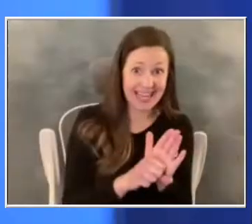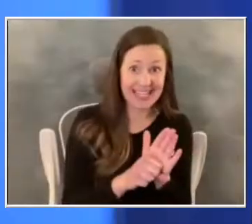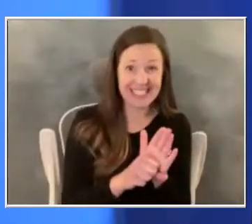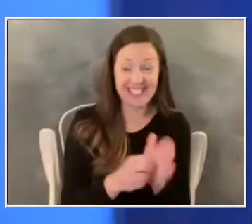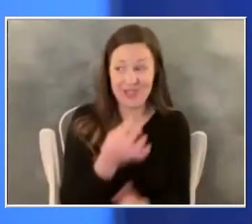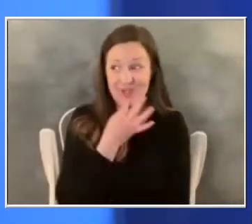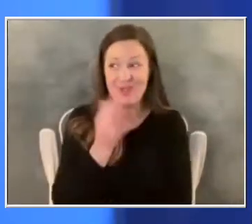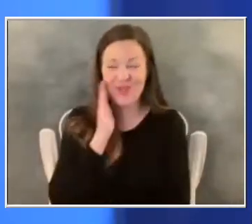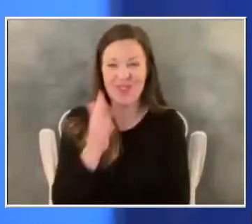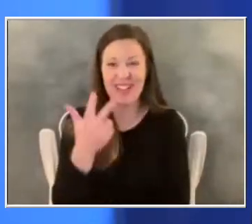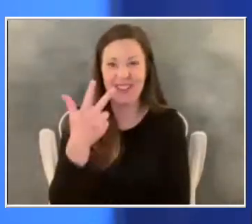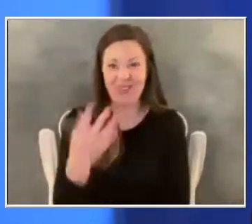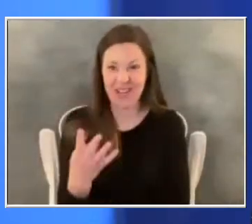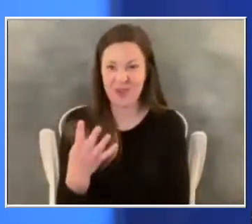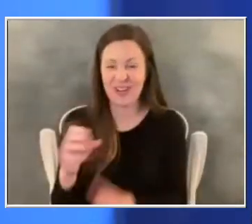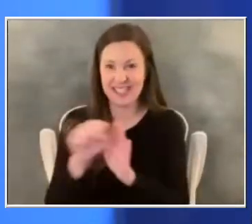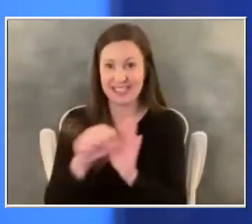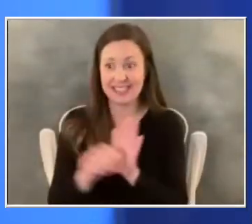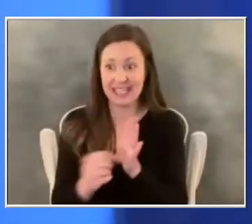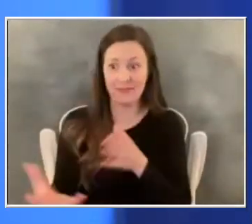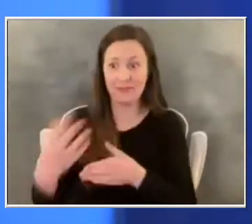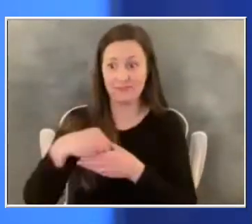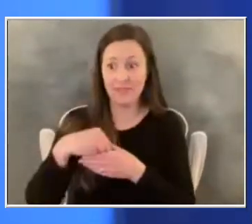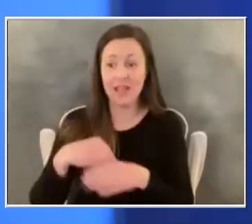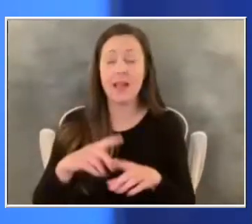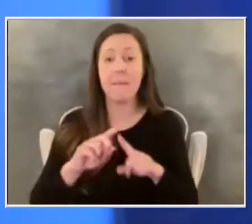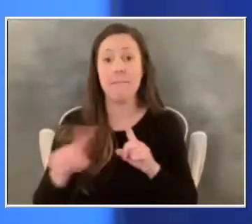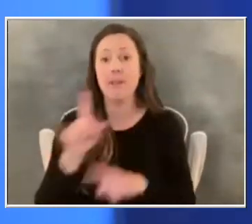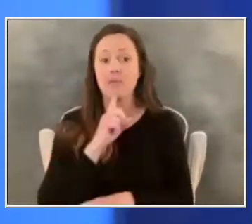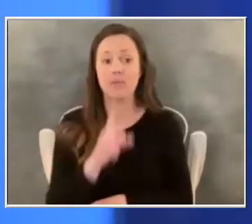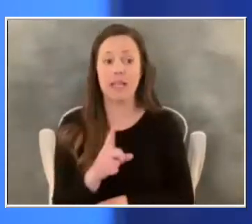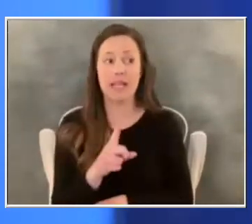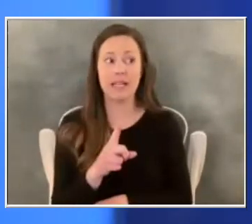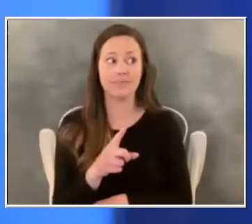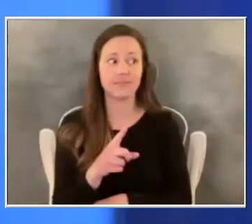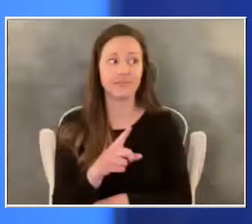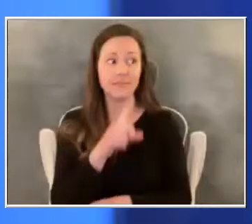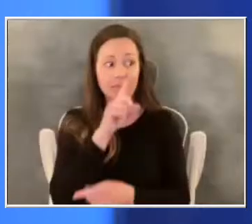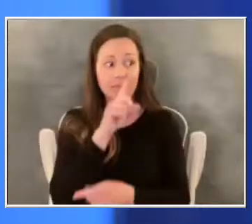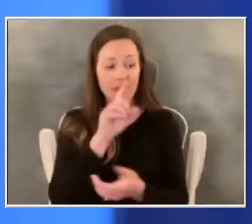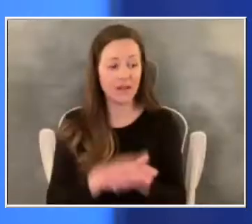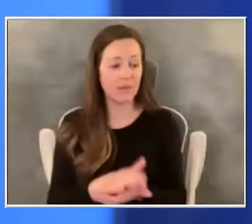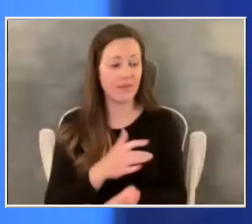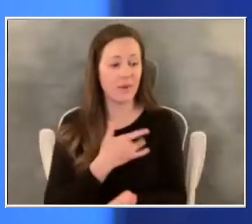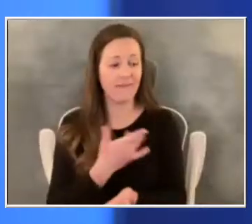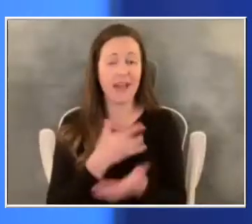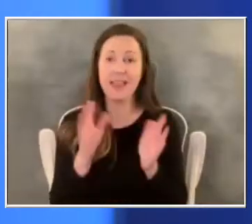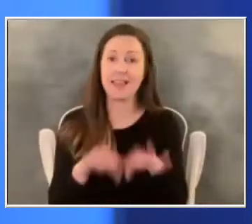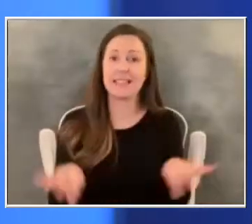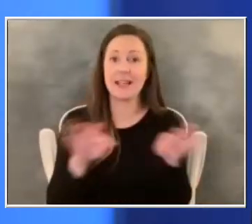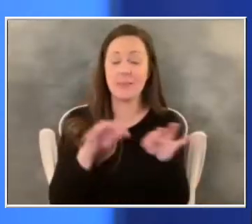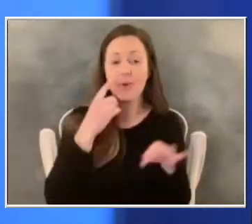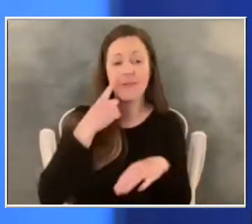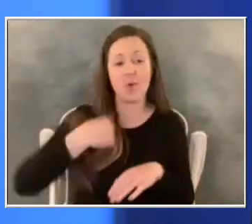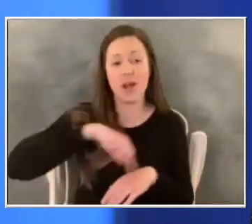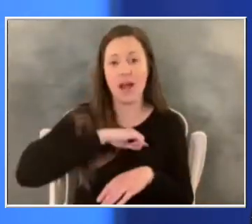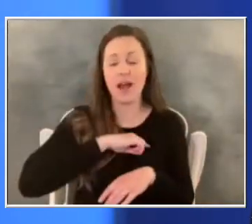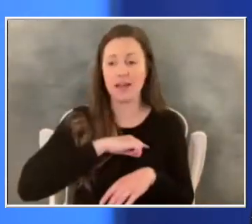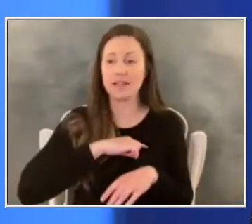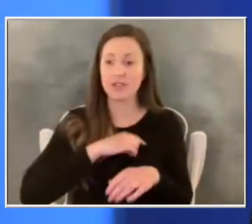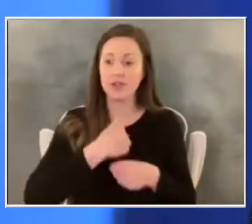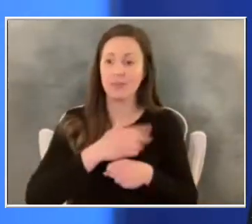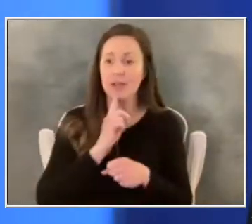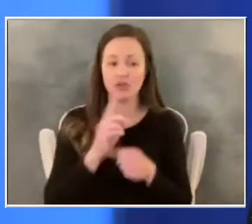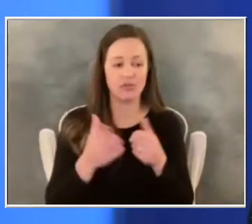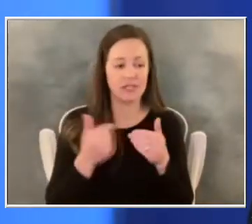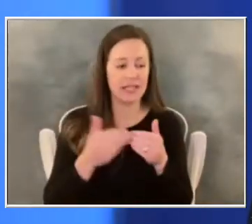state participating. We really believe that it's important for us to make it as easy as possible for these rural providers